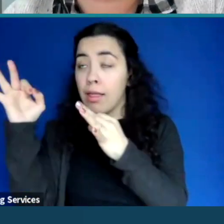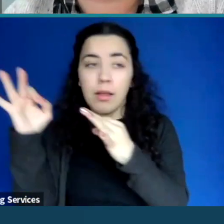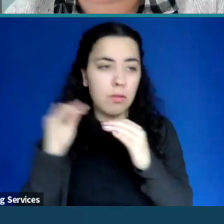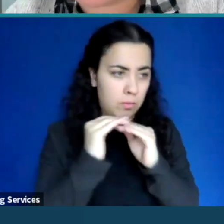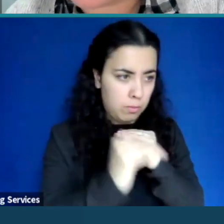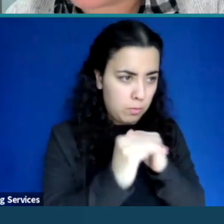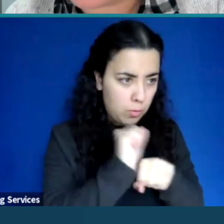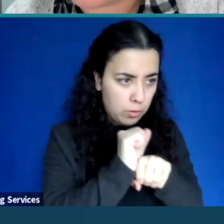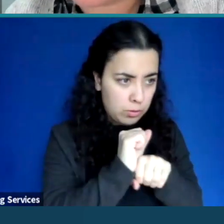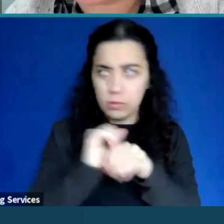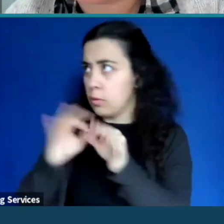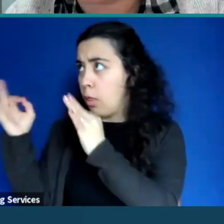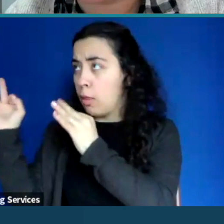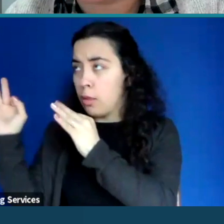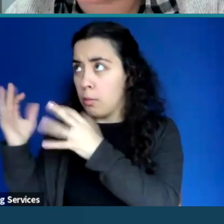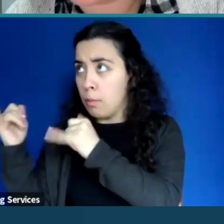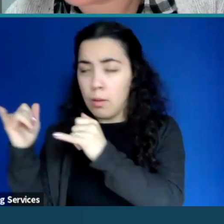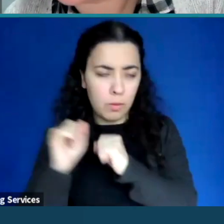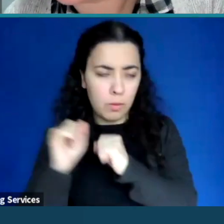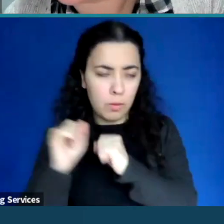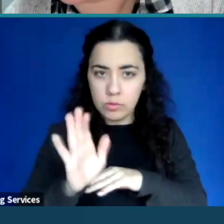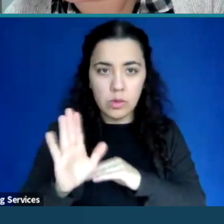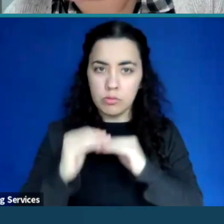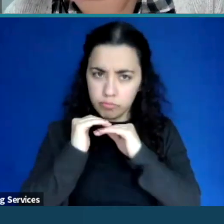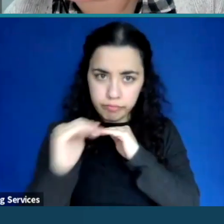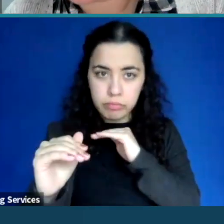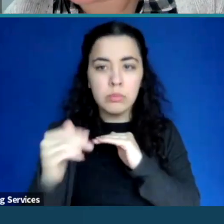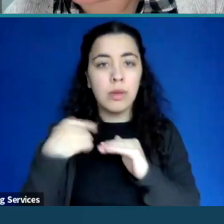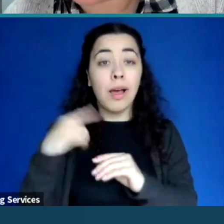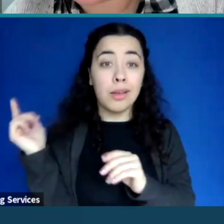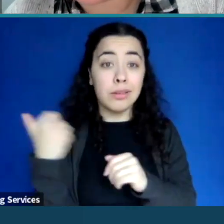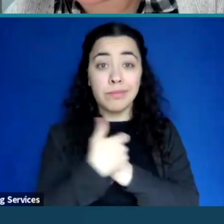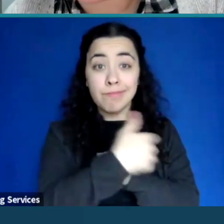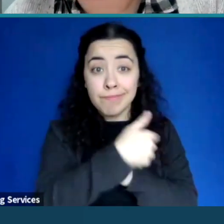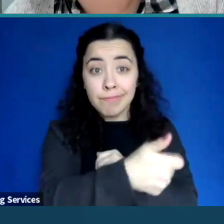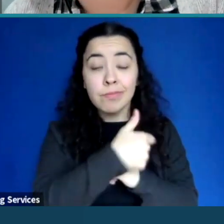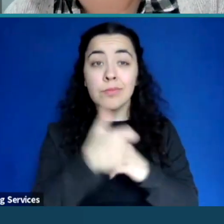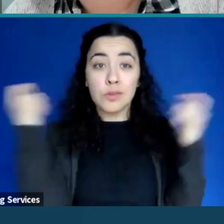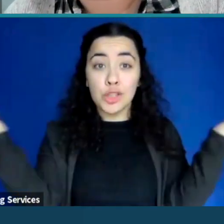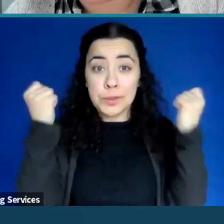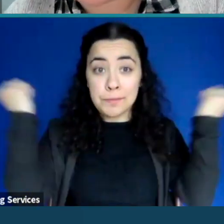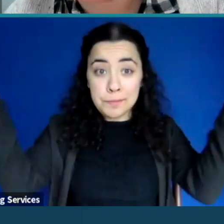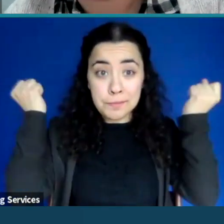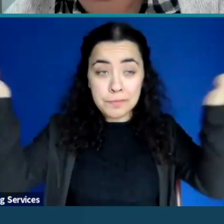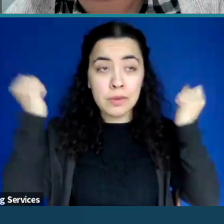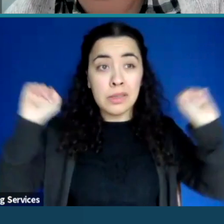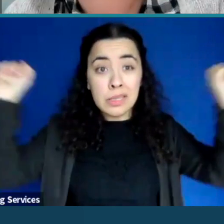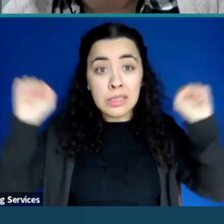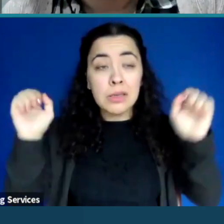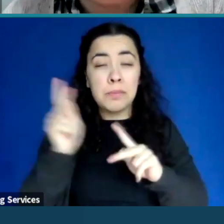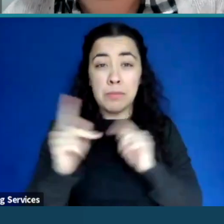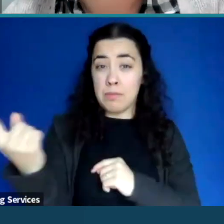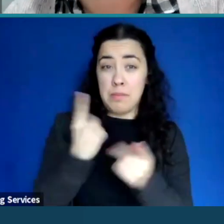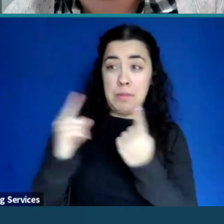If you know, I keep going back to the gym because, you know, a lot of people come up to me and they want to pet